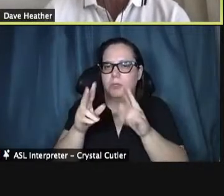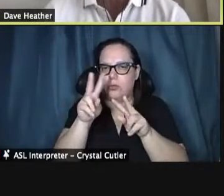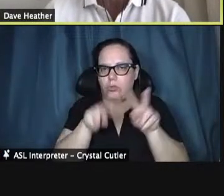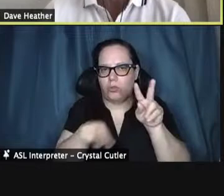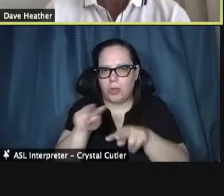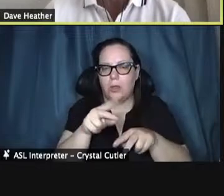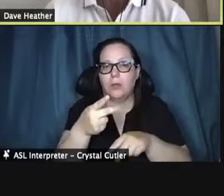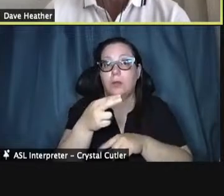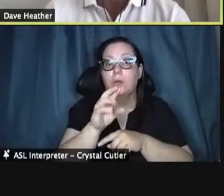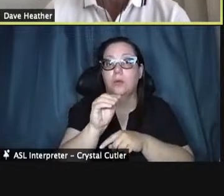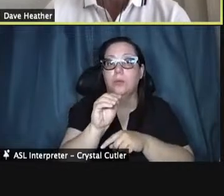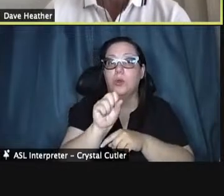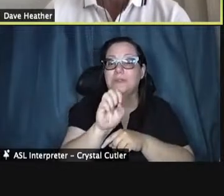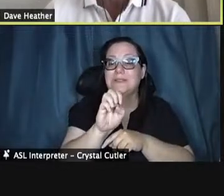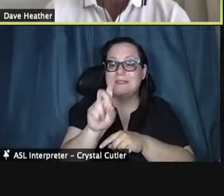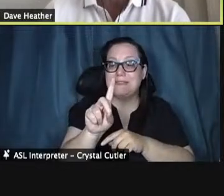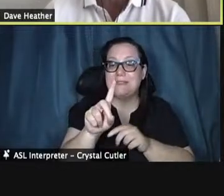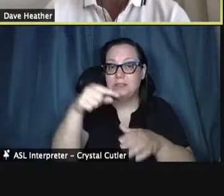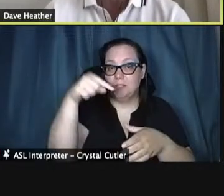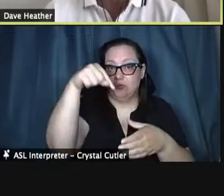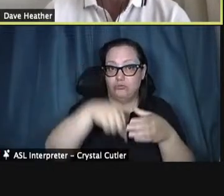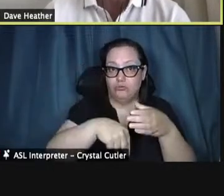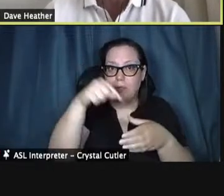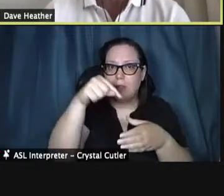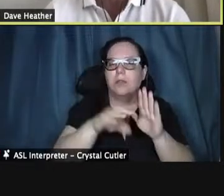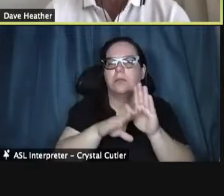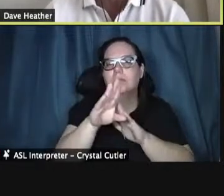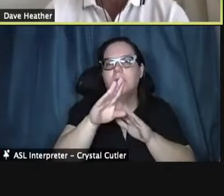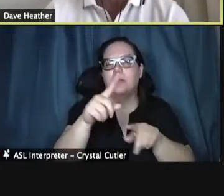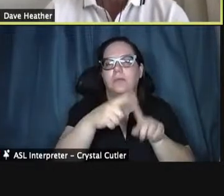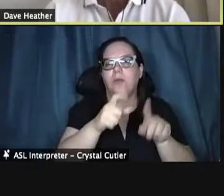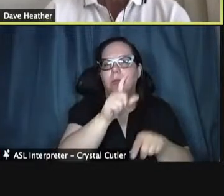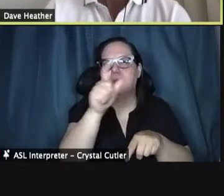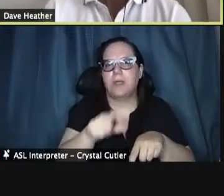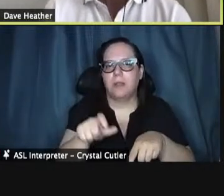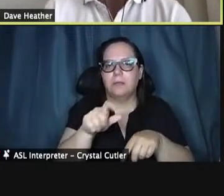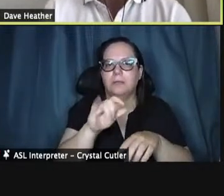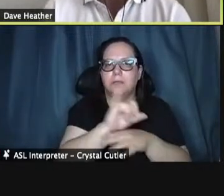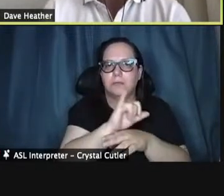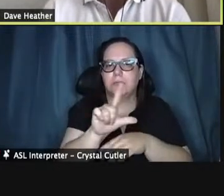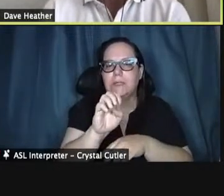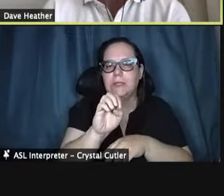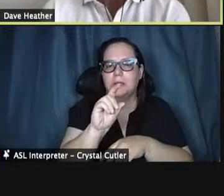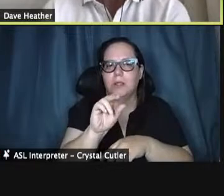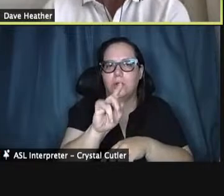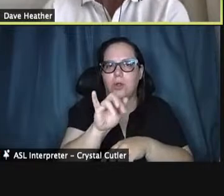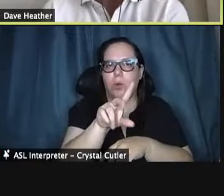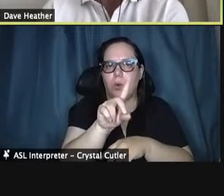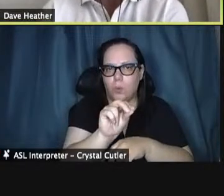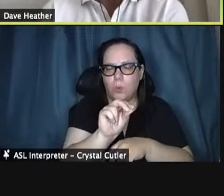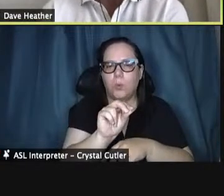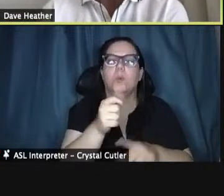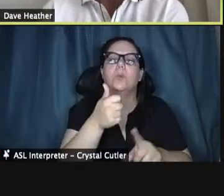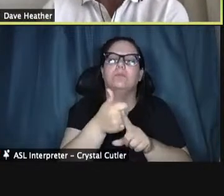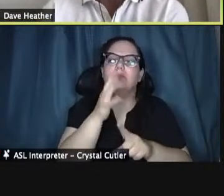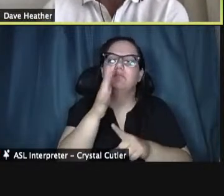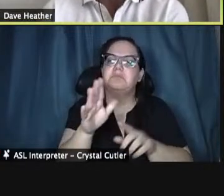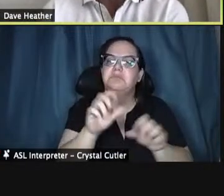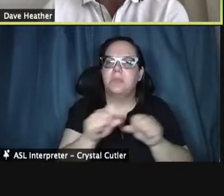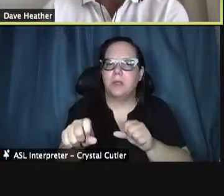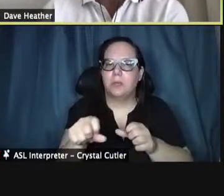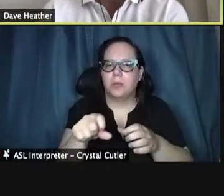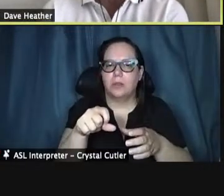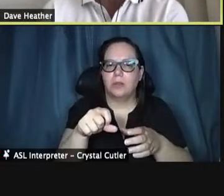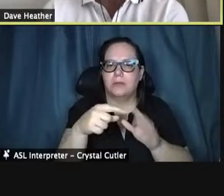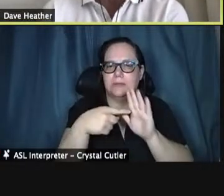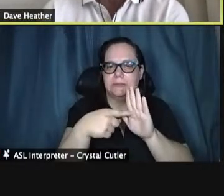element is being developed by Italian industry, by Leonardo. This will be capable of acquiring samples down to